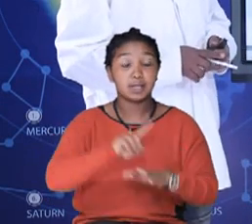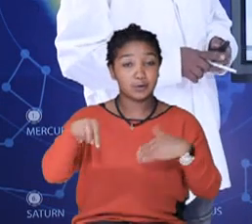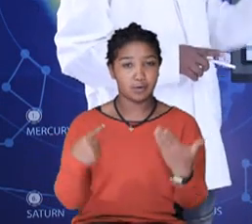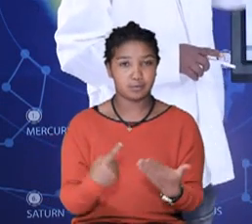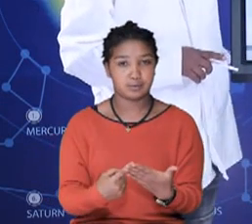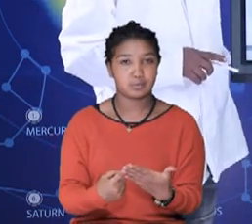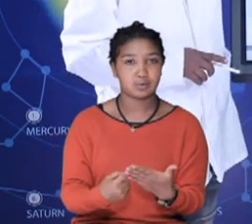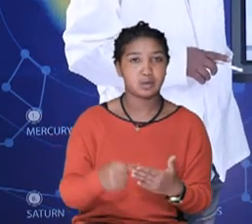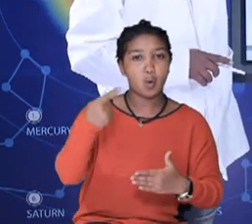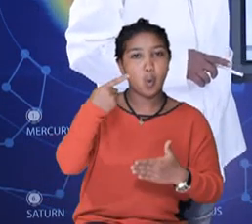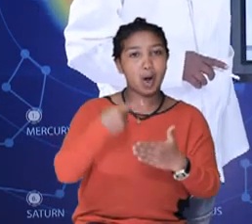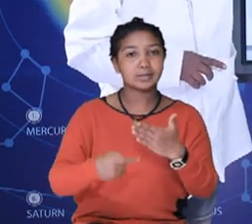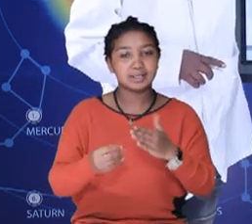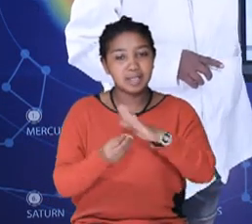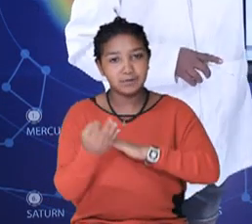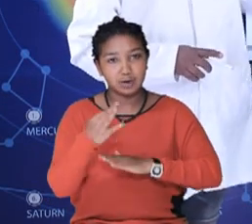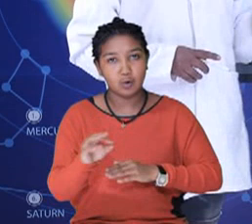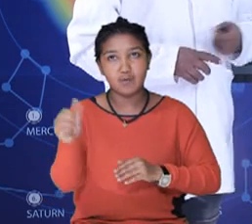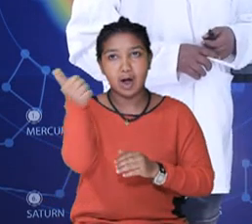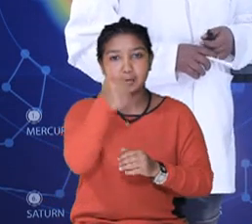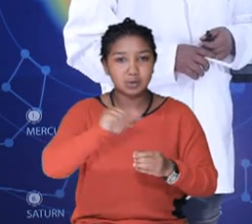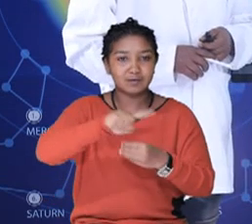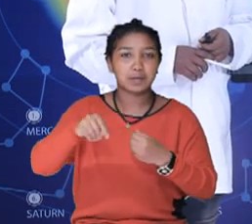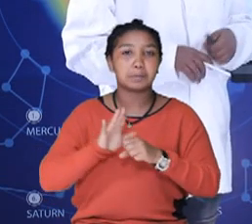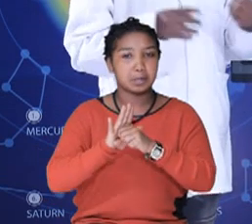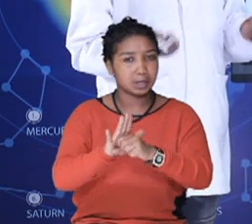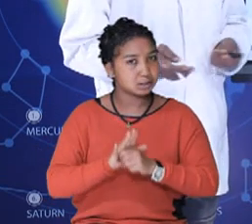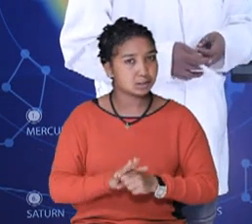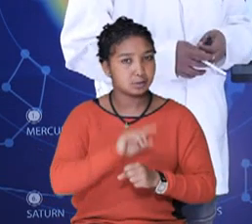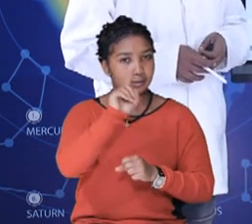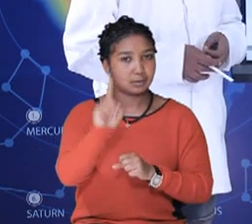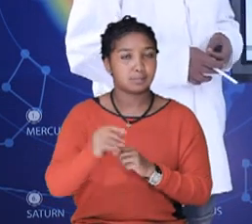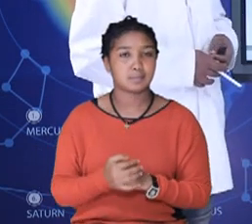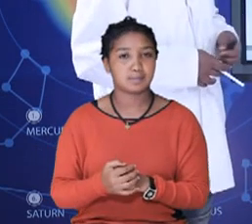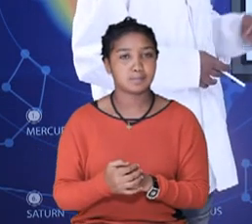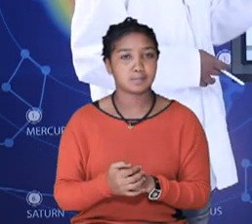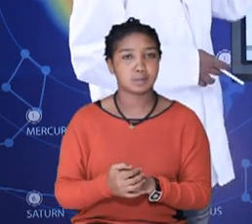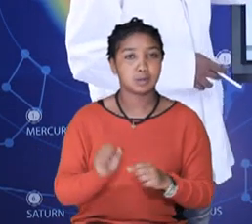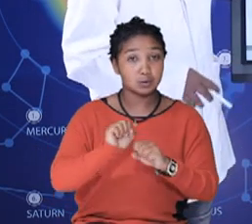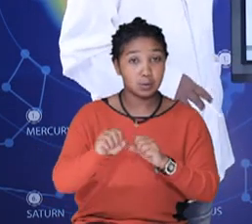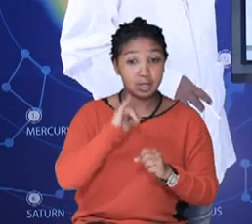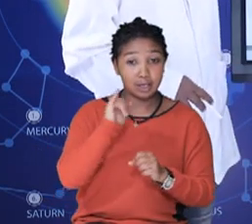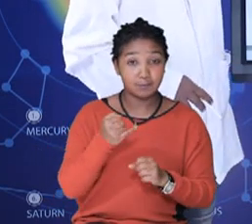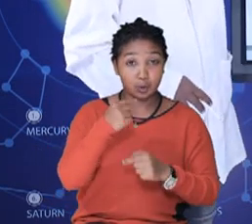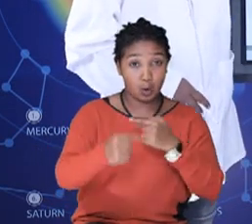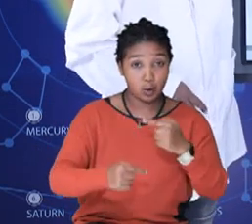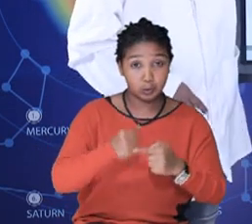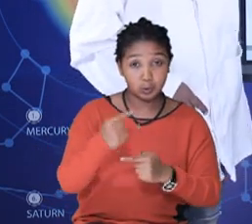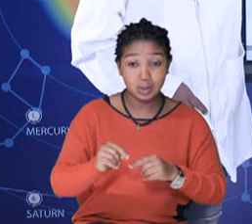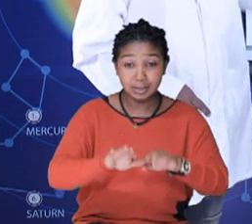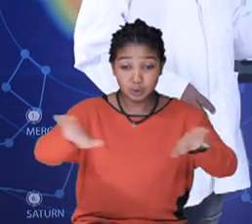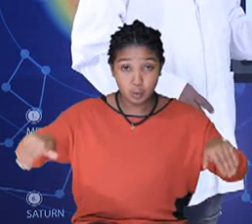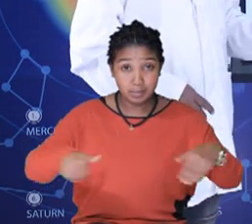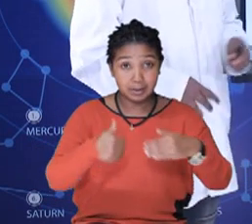Therefore, what's the effect of atmospheric pressure? What's the effect of atmospheric pressure? So, if you're going